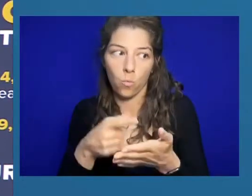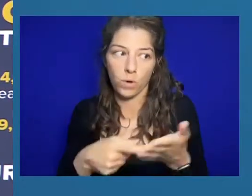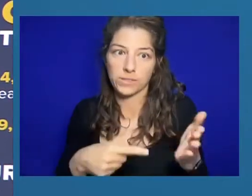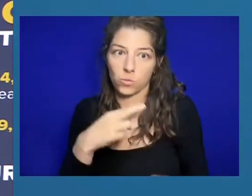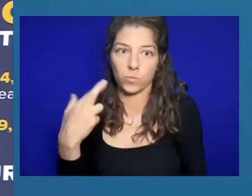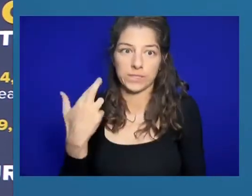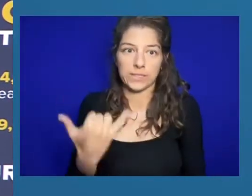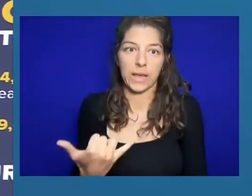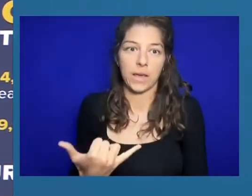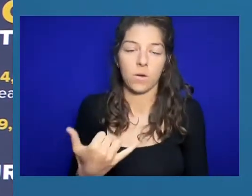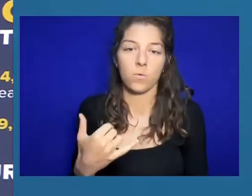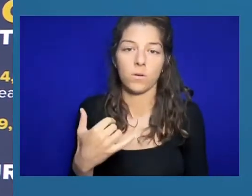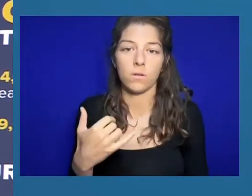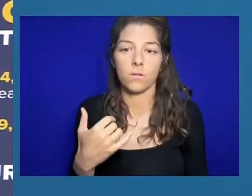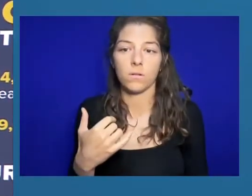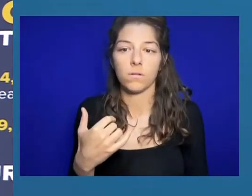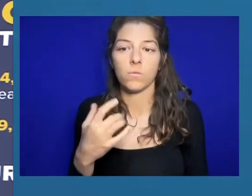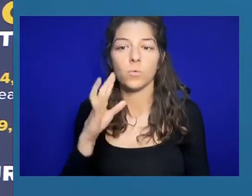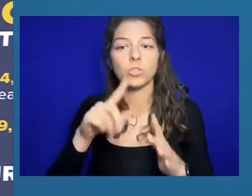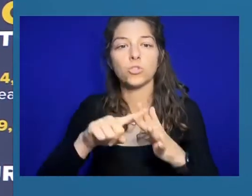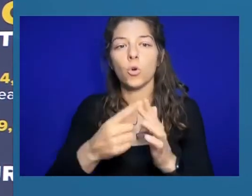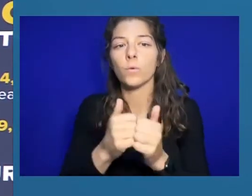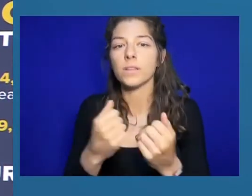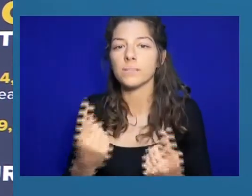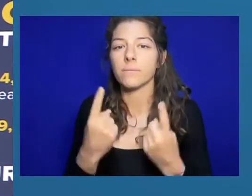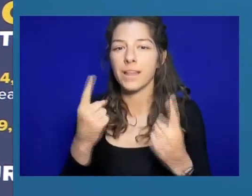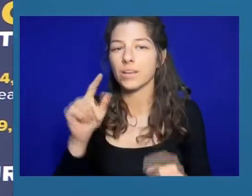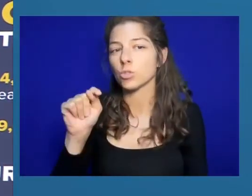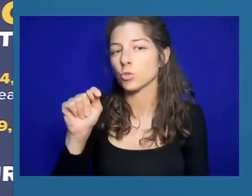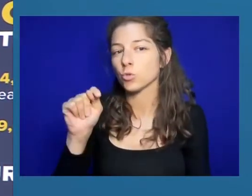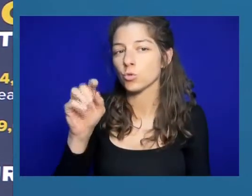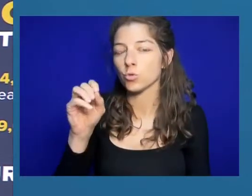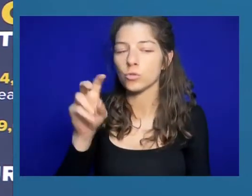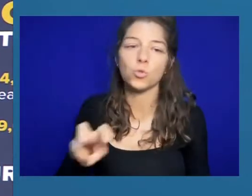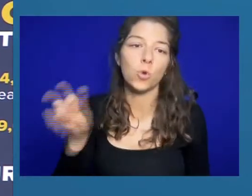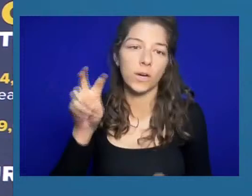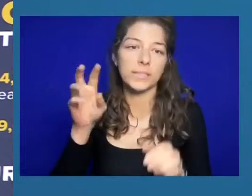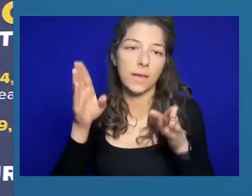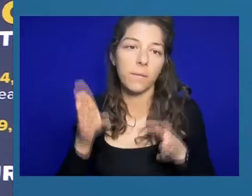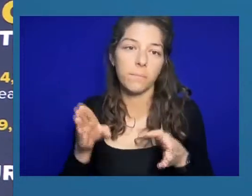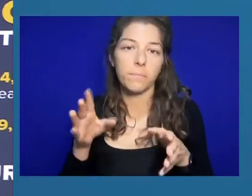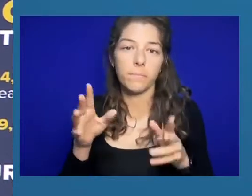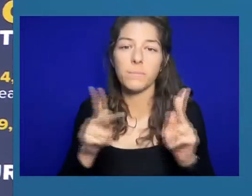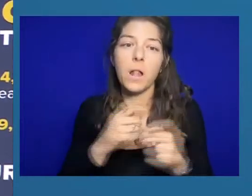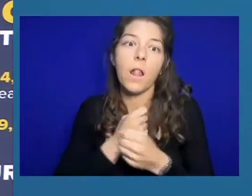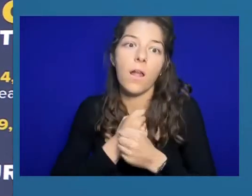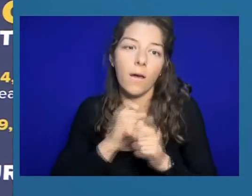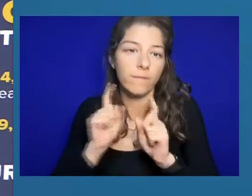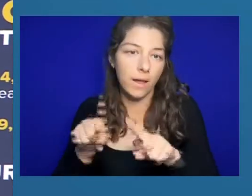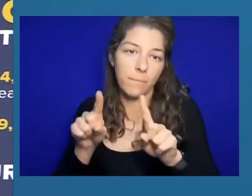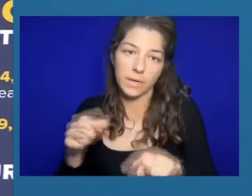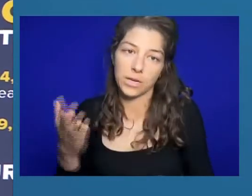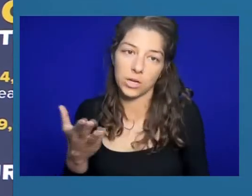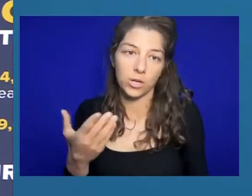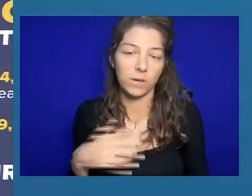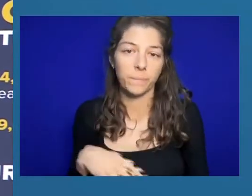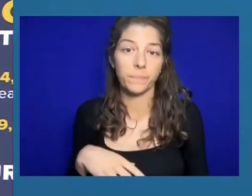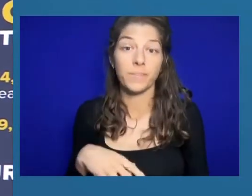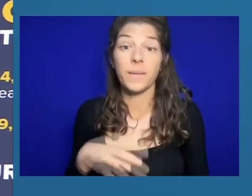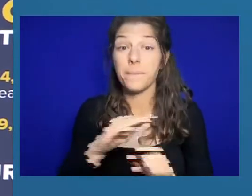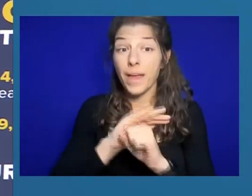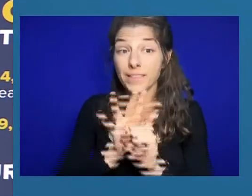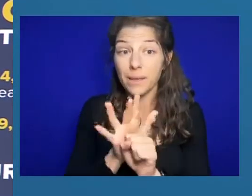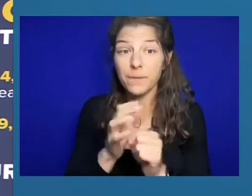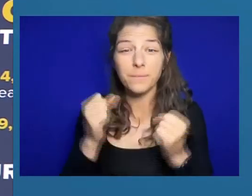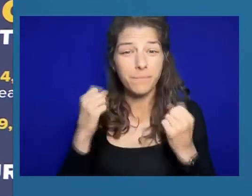And like I said, we'll just start with something like tourism. People love coming here. And during the pandemic, so